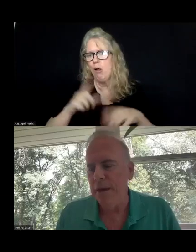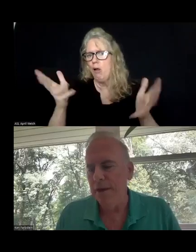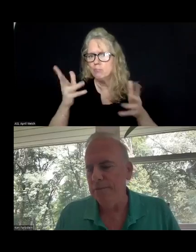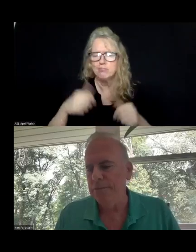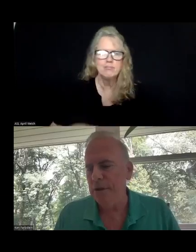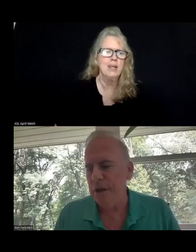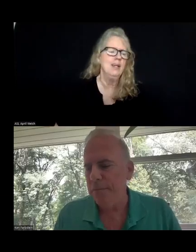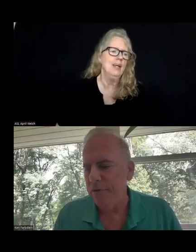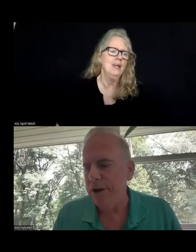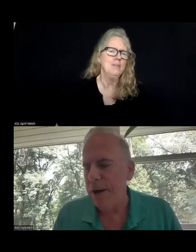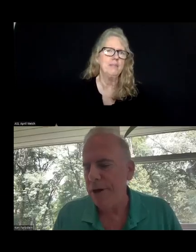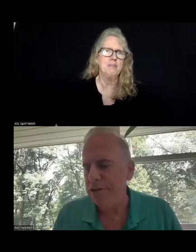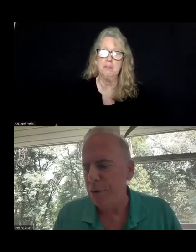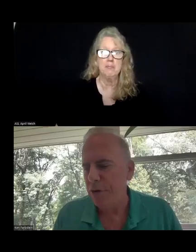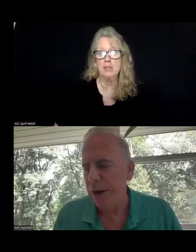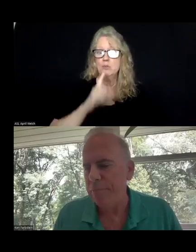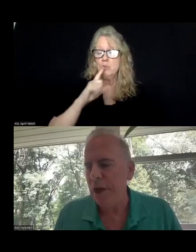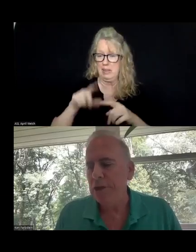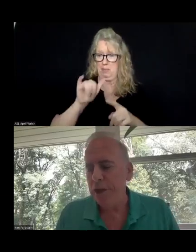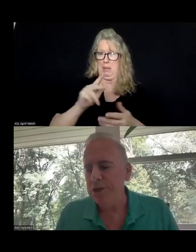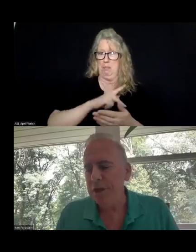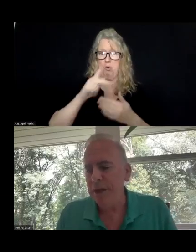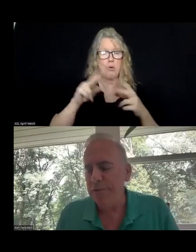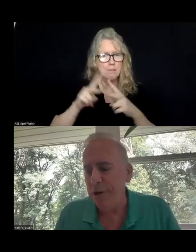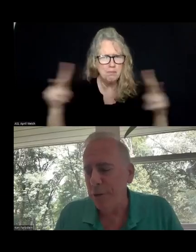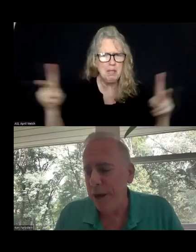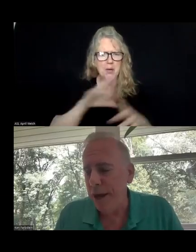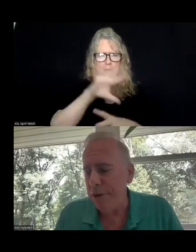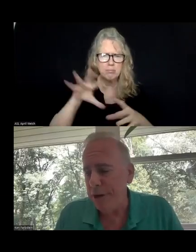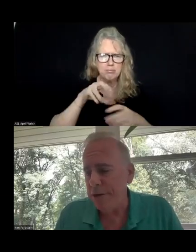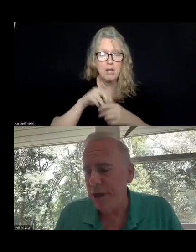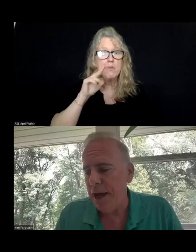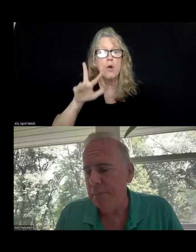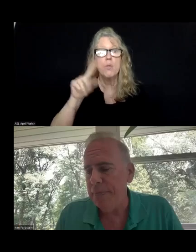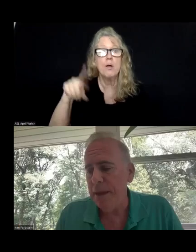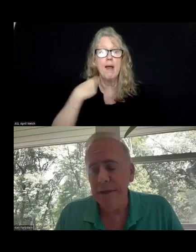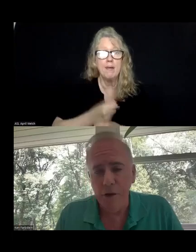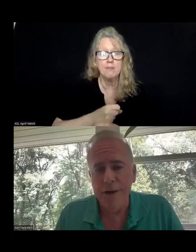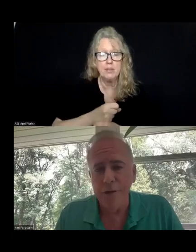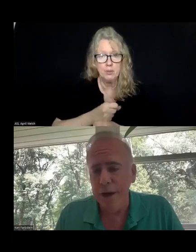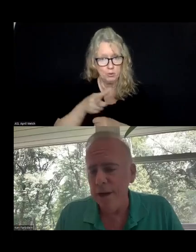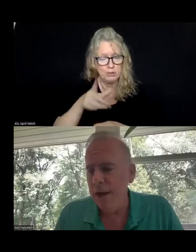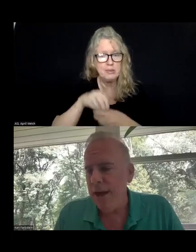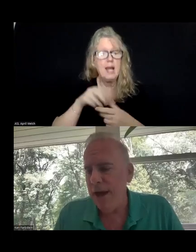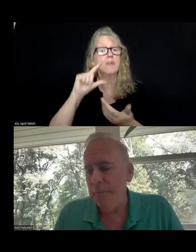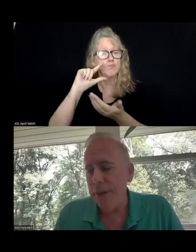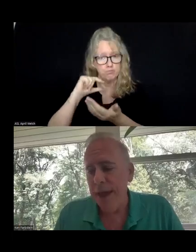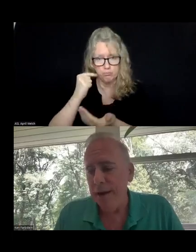a very comprehensive program. So he was in that for 3.5 years, and then